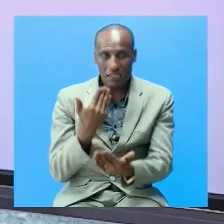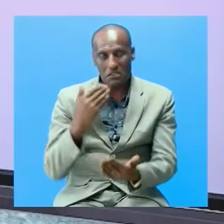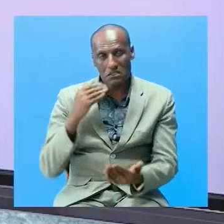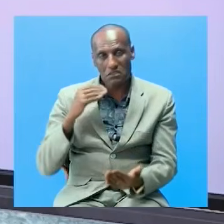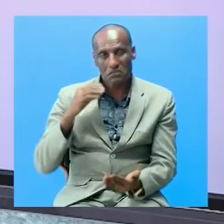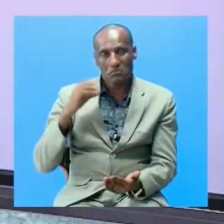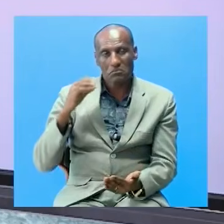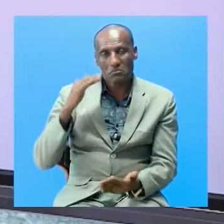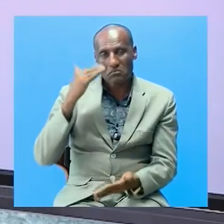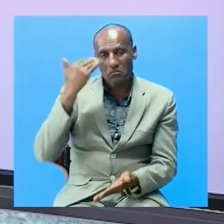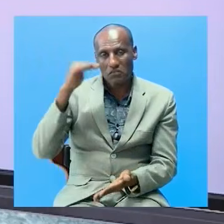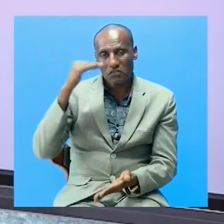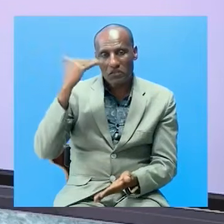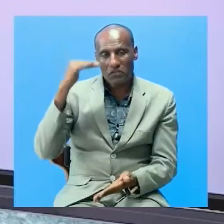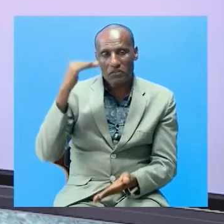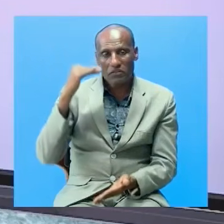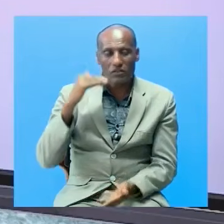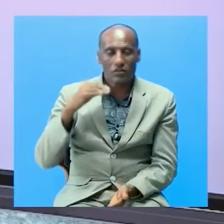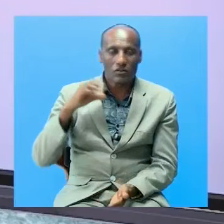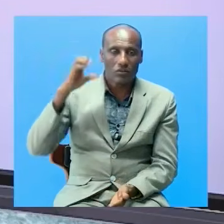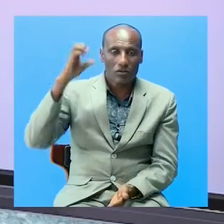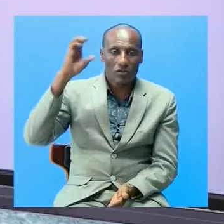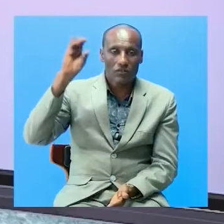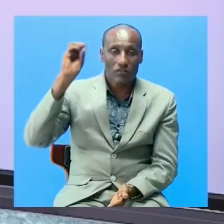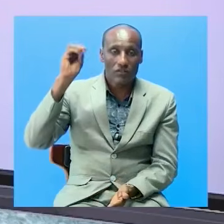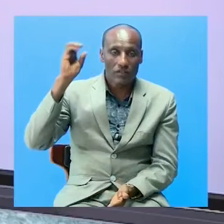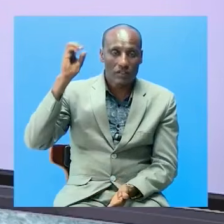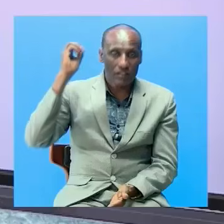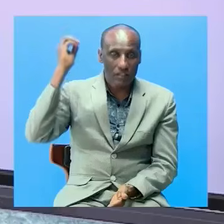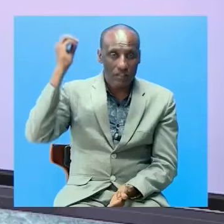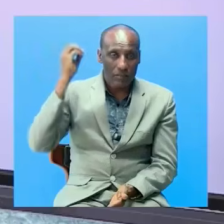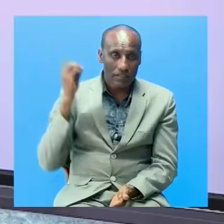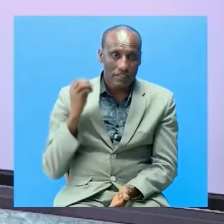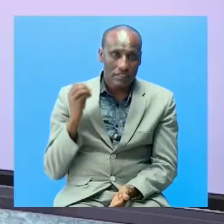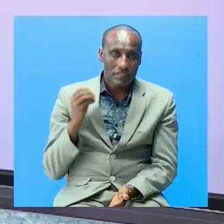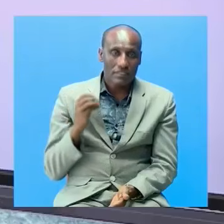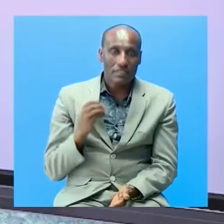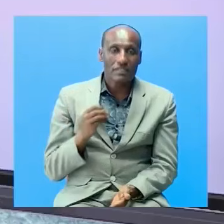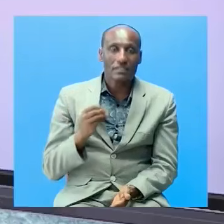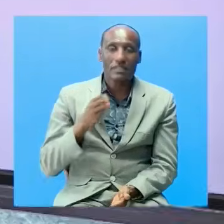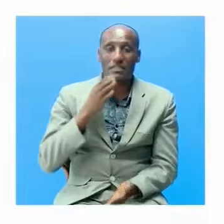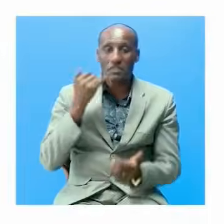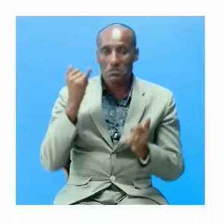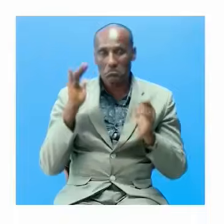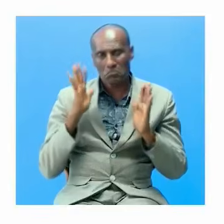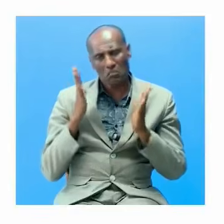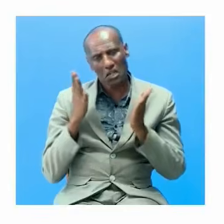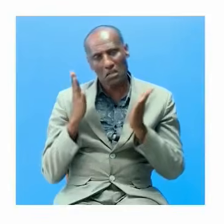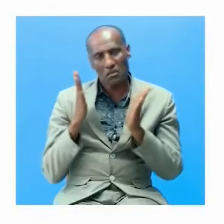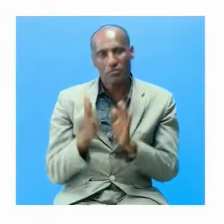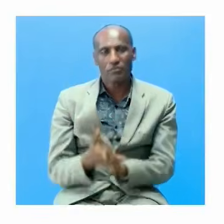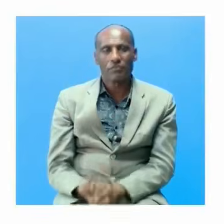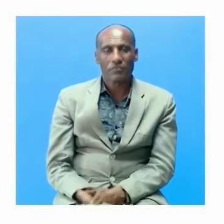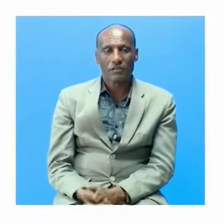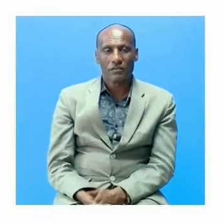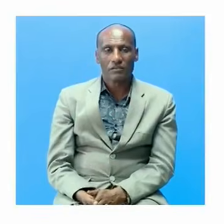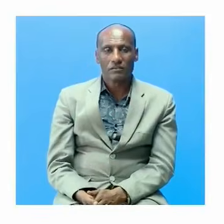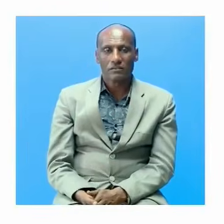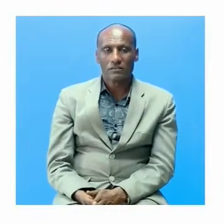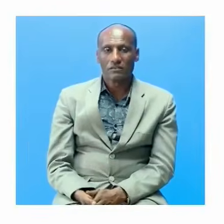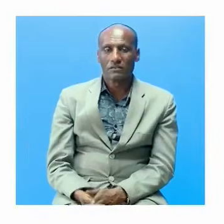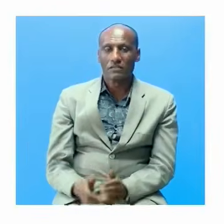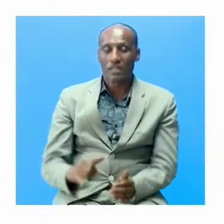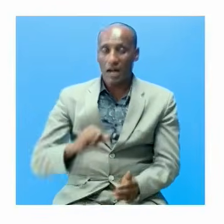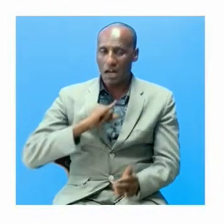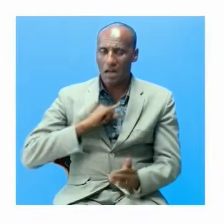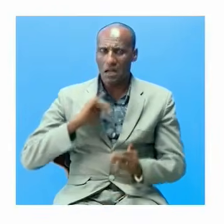early, is 50-50, right? So what do we say? May. Very good. I may. If you